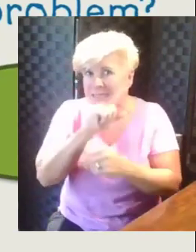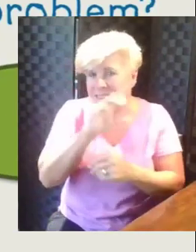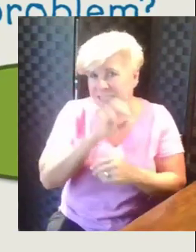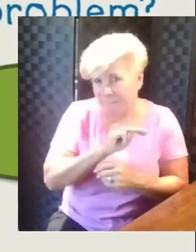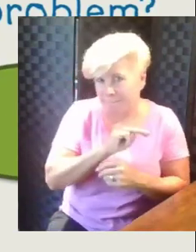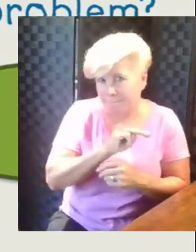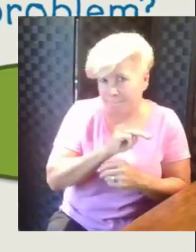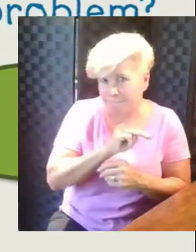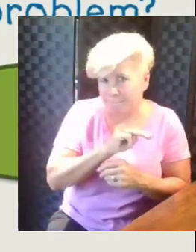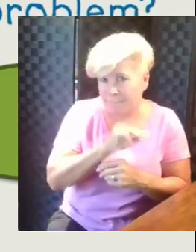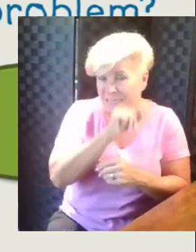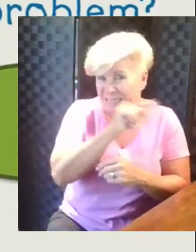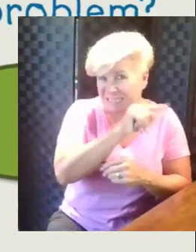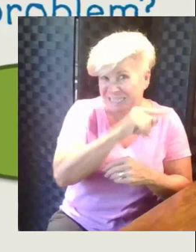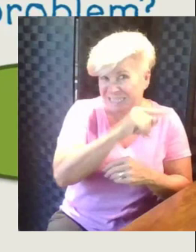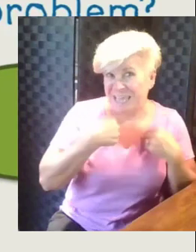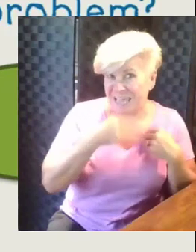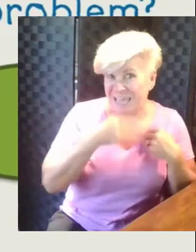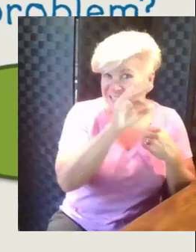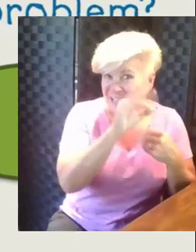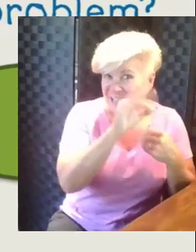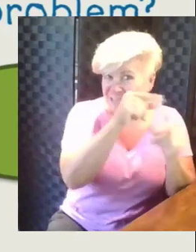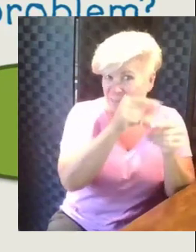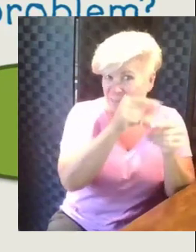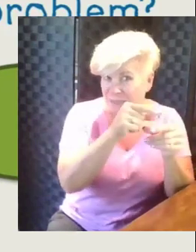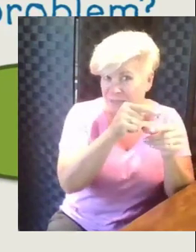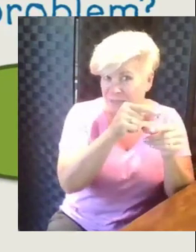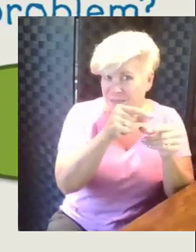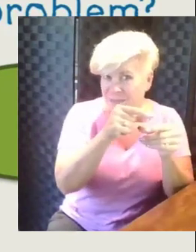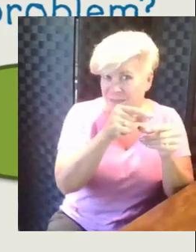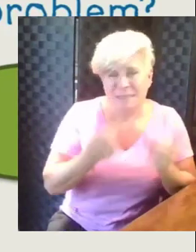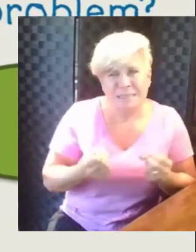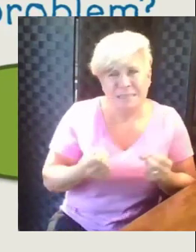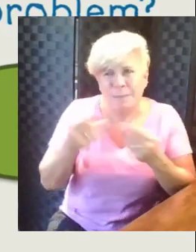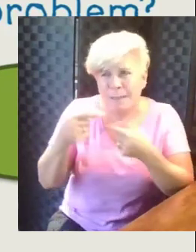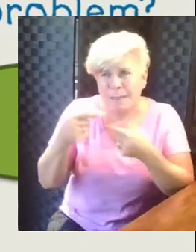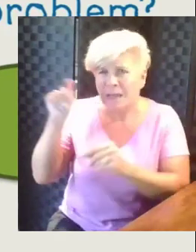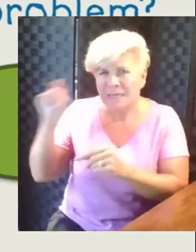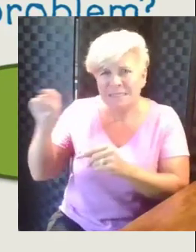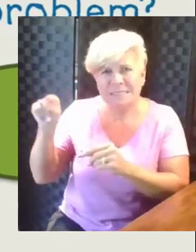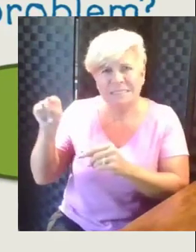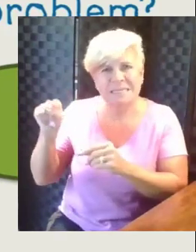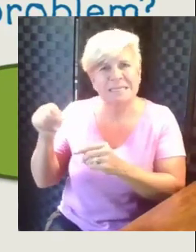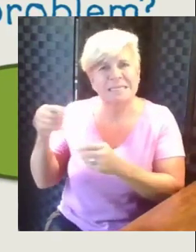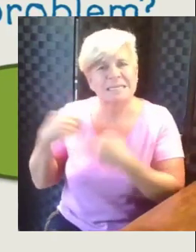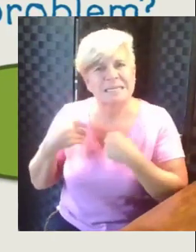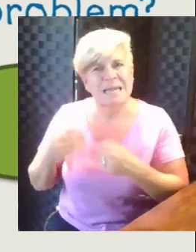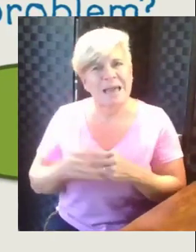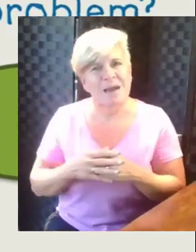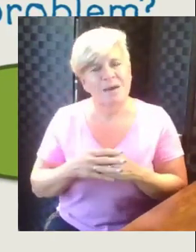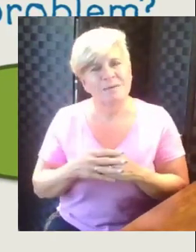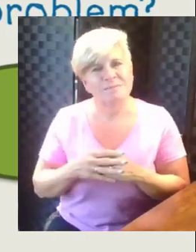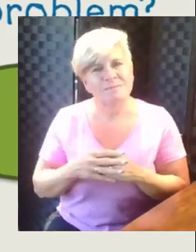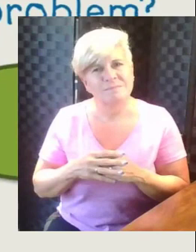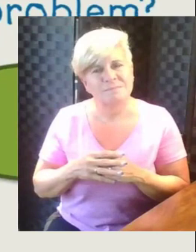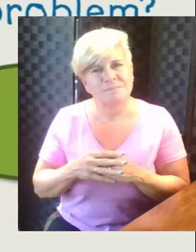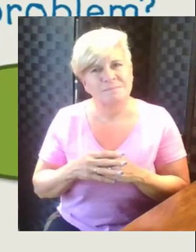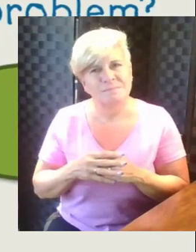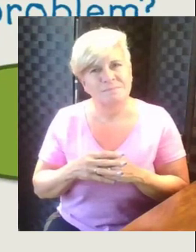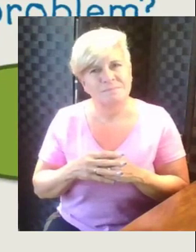Zim's. Zim's tower has 19 blocks. How many blocks does Ian's tower